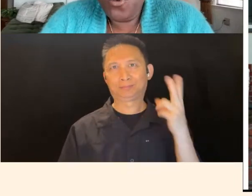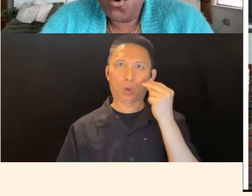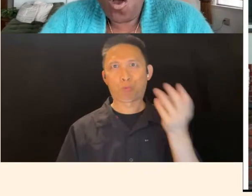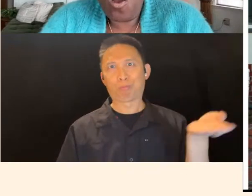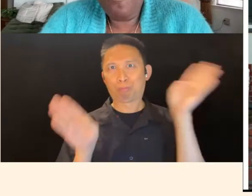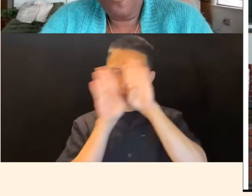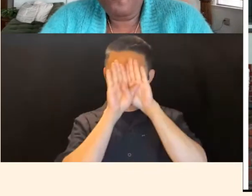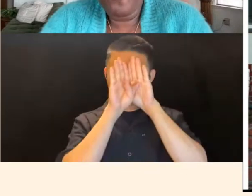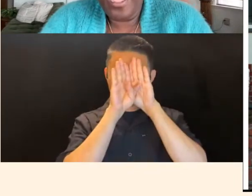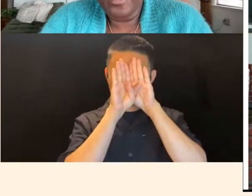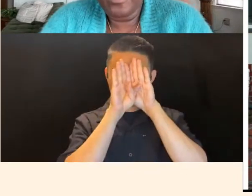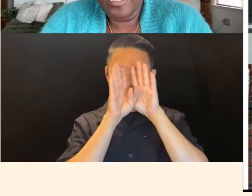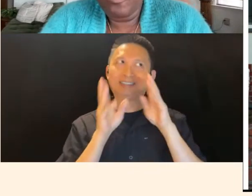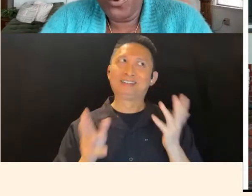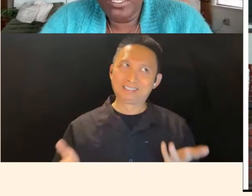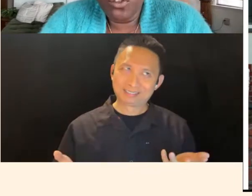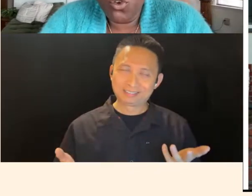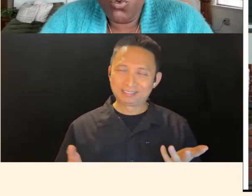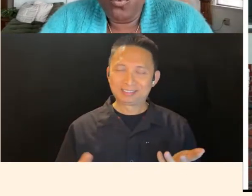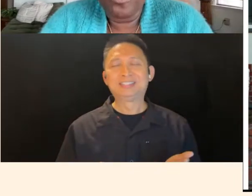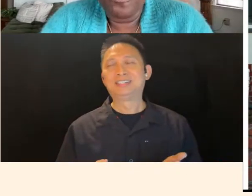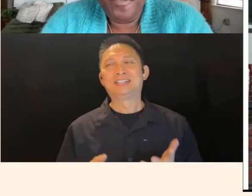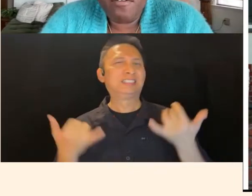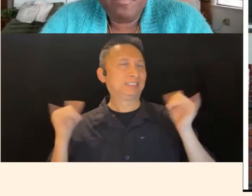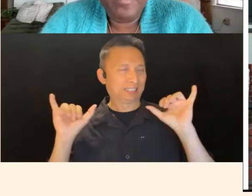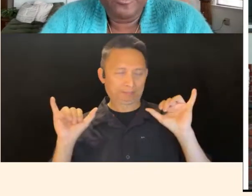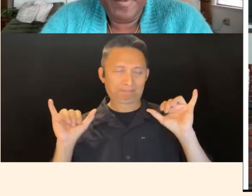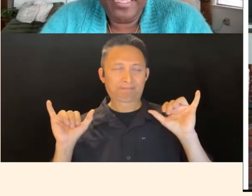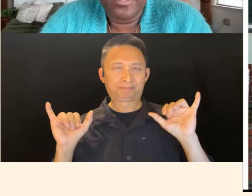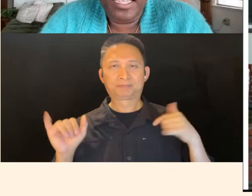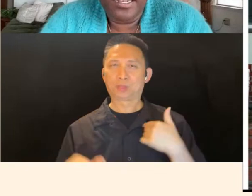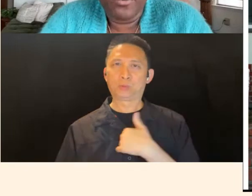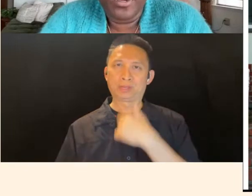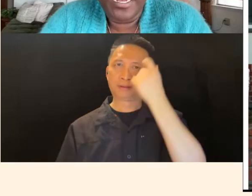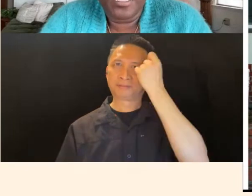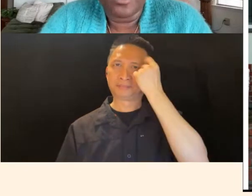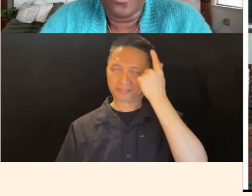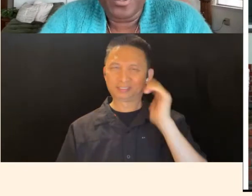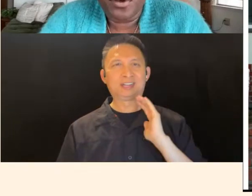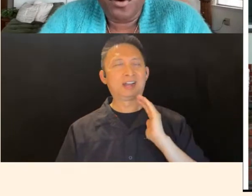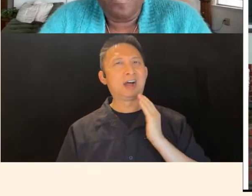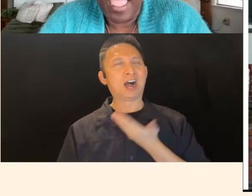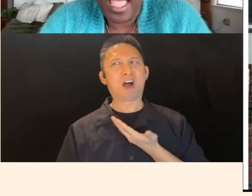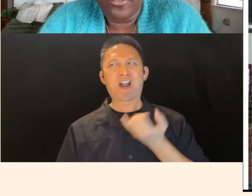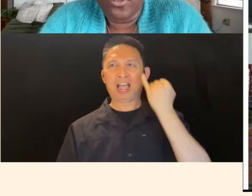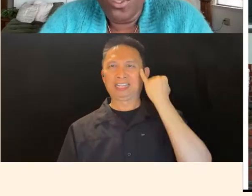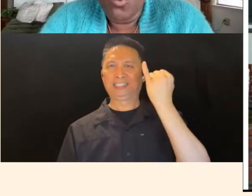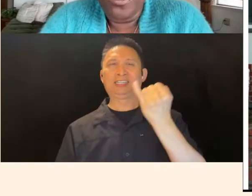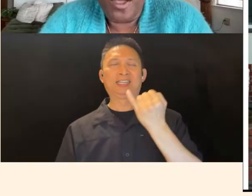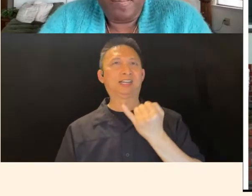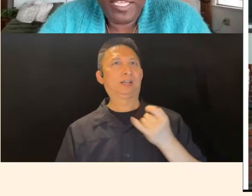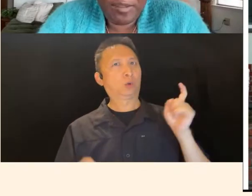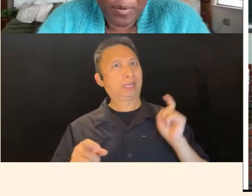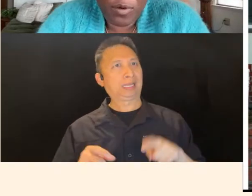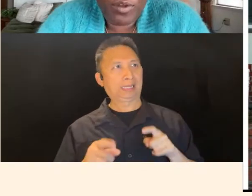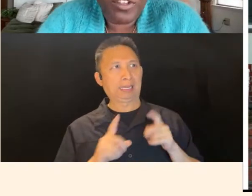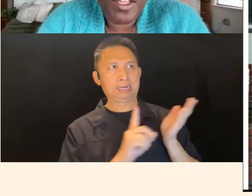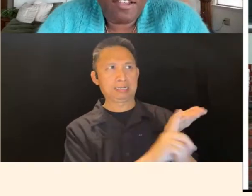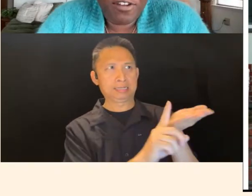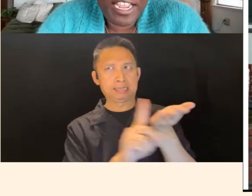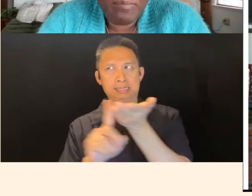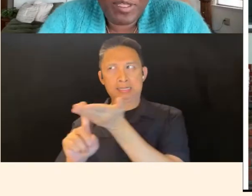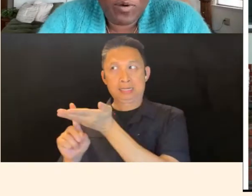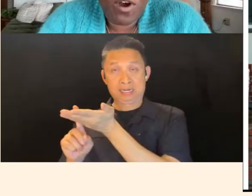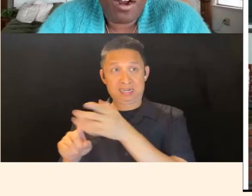And so our proof of concept, we knew, was very much based in creating a critical mass with our people, with